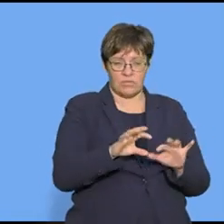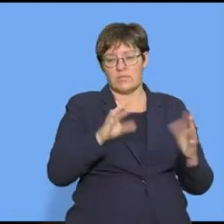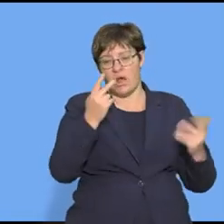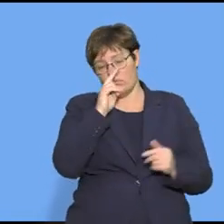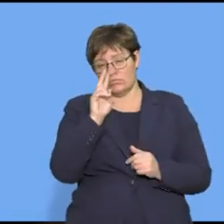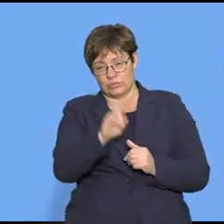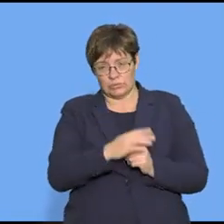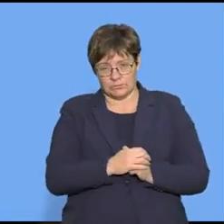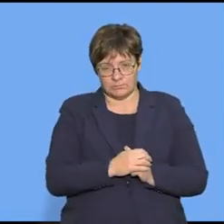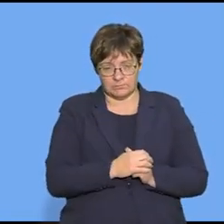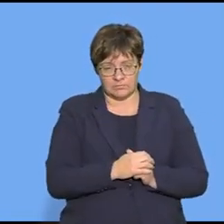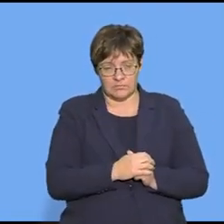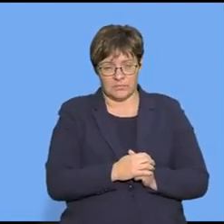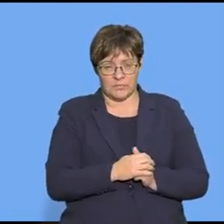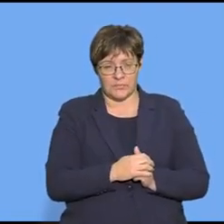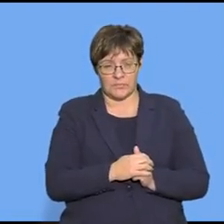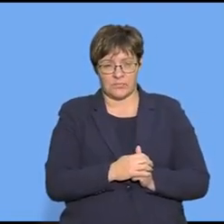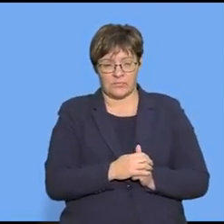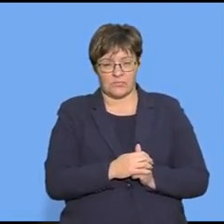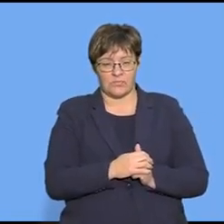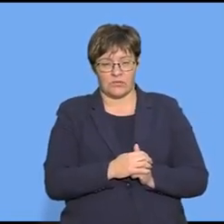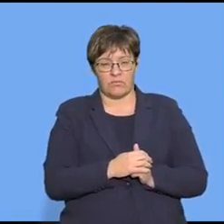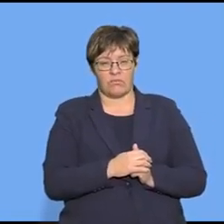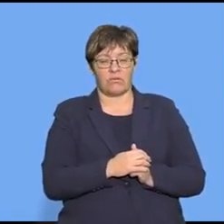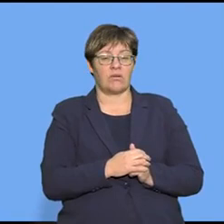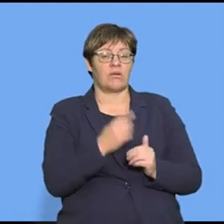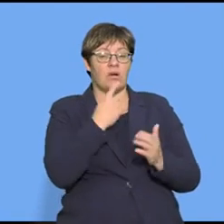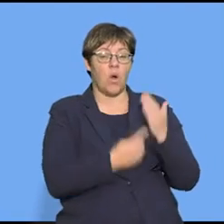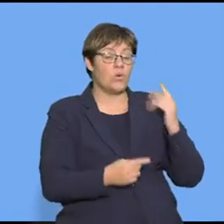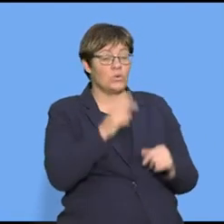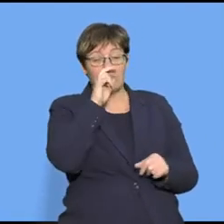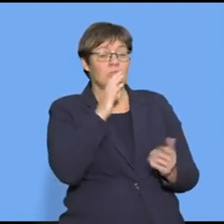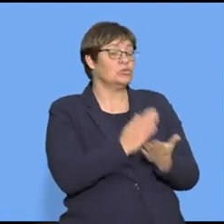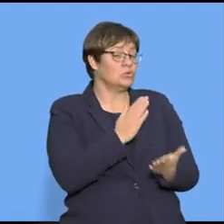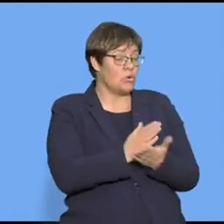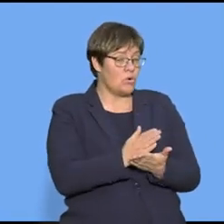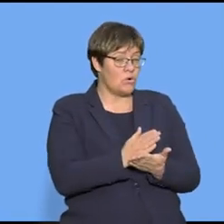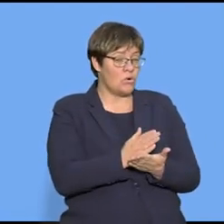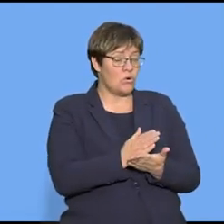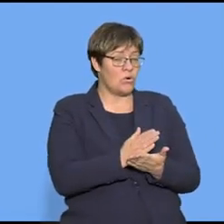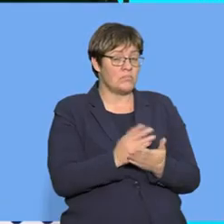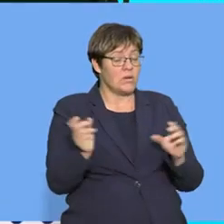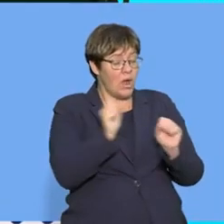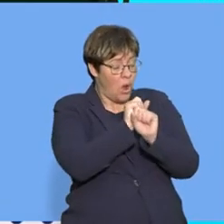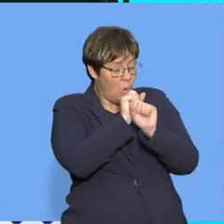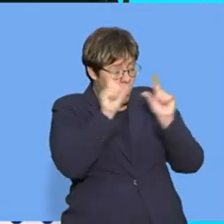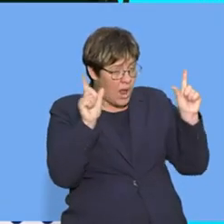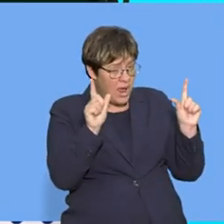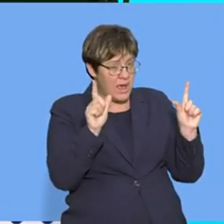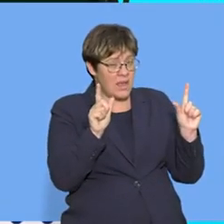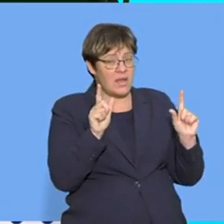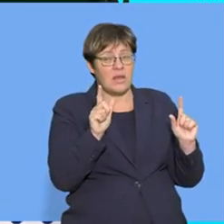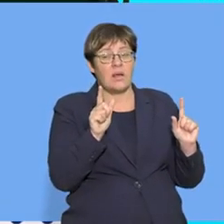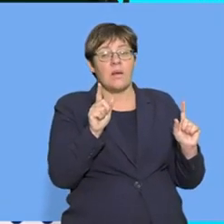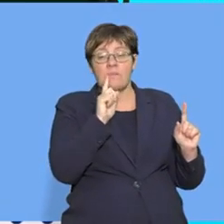these two graphs are then going to look. The only thing you just need to make sure that you are aware of is how to